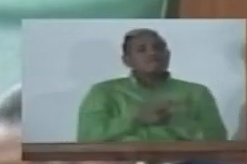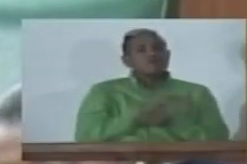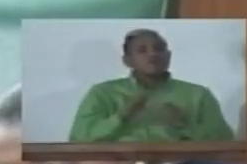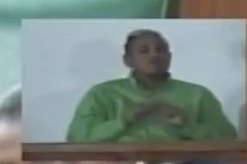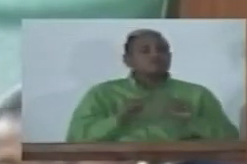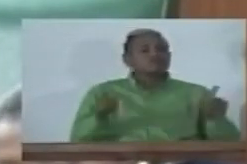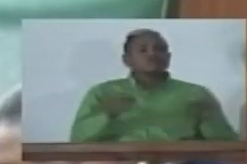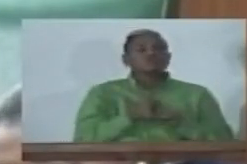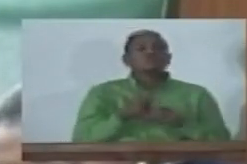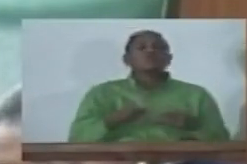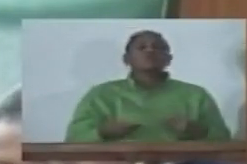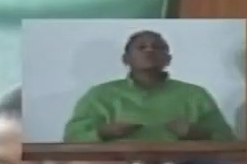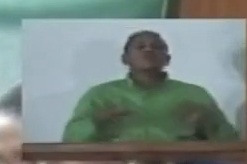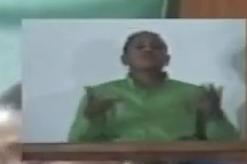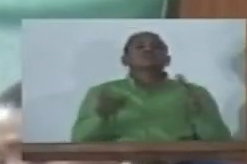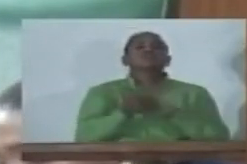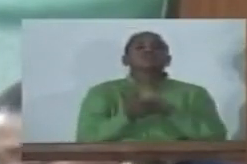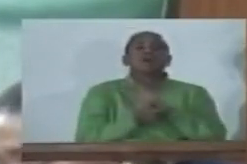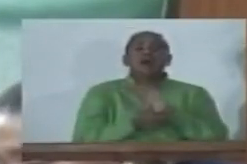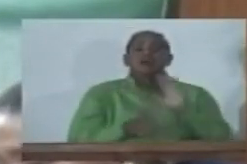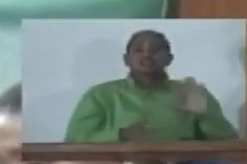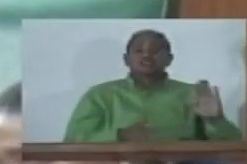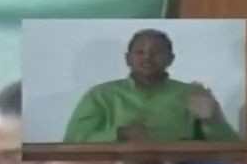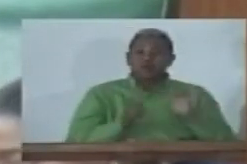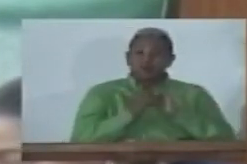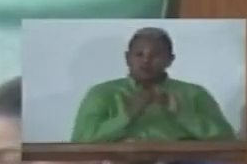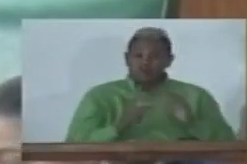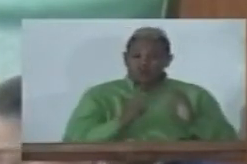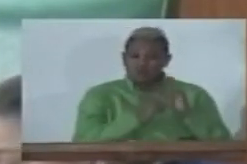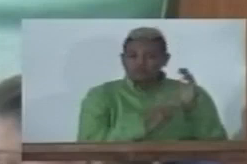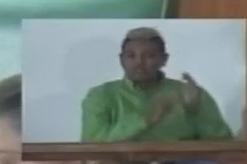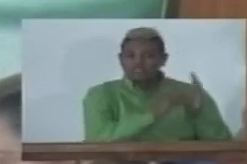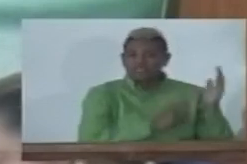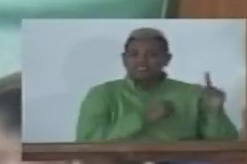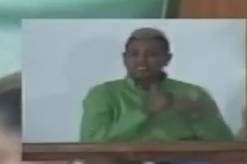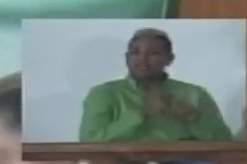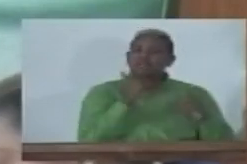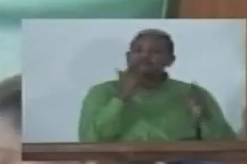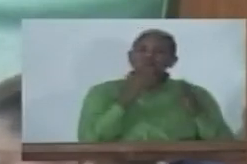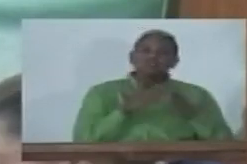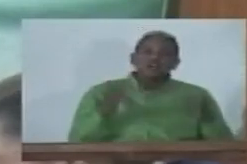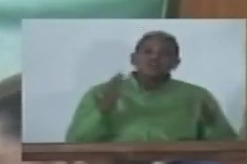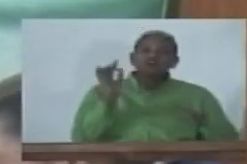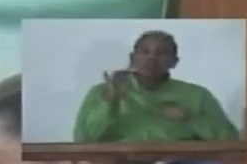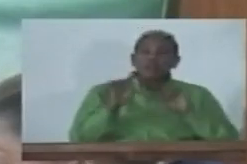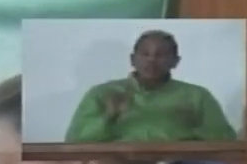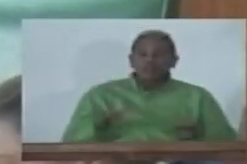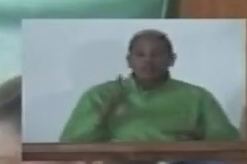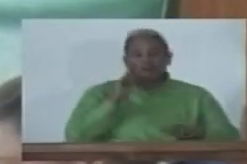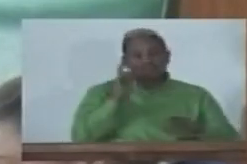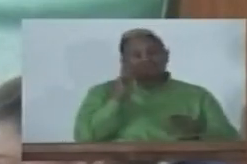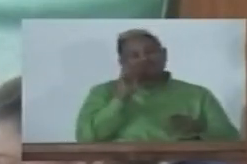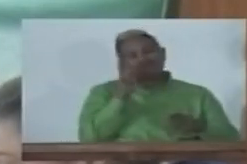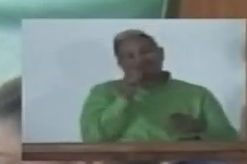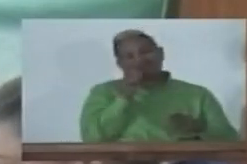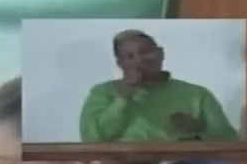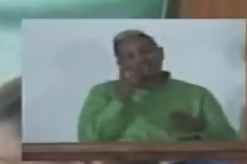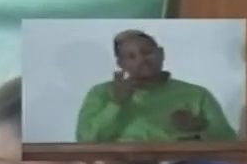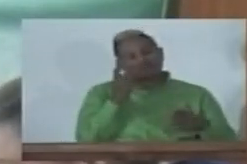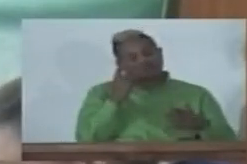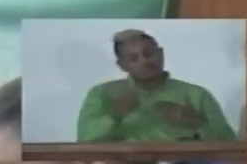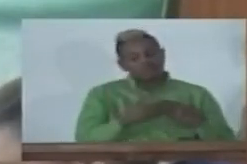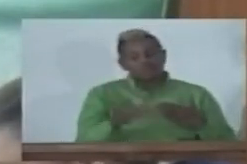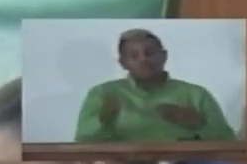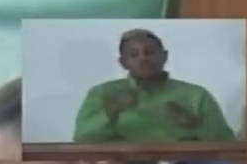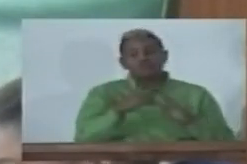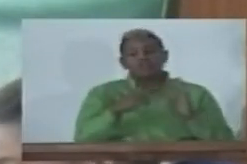the provisions of the Act, and without prejudice to the generality of the foregoing. Regulations may